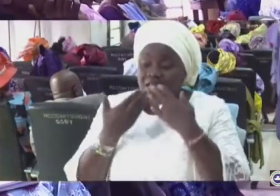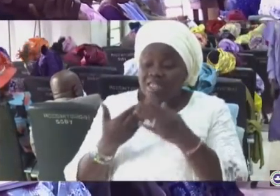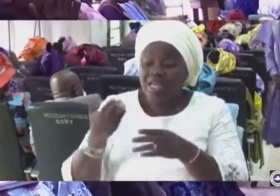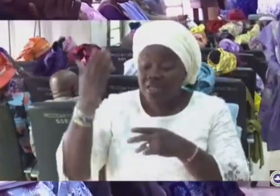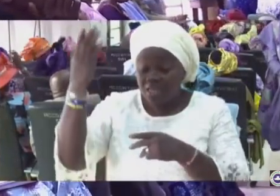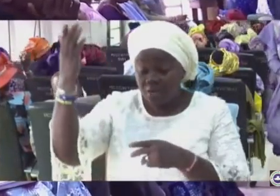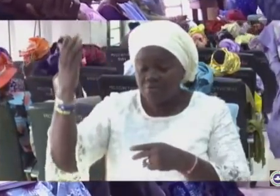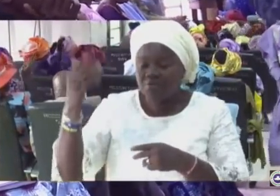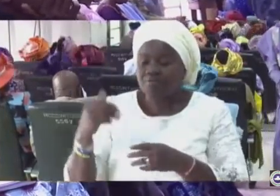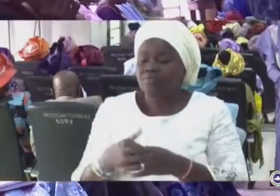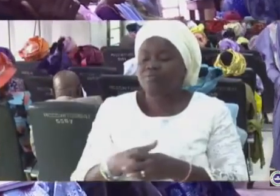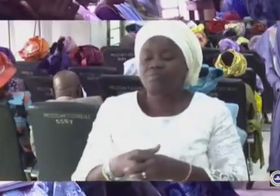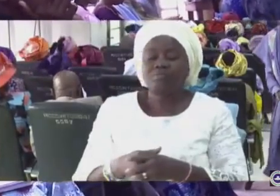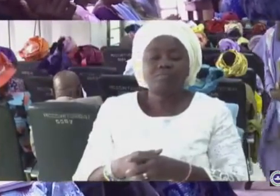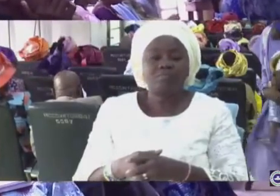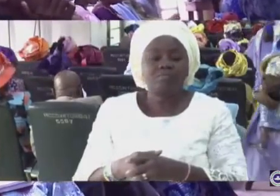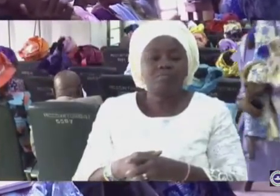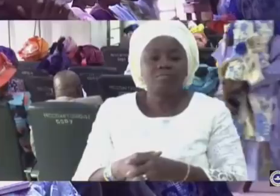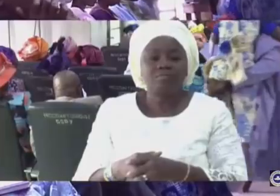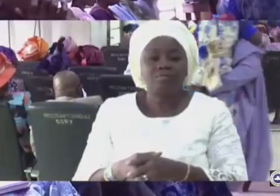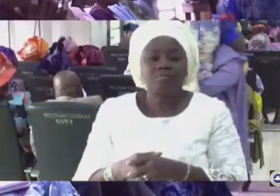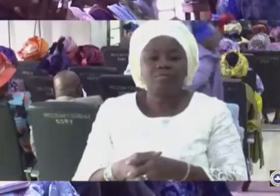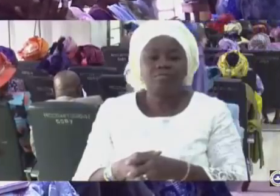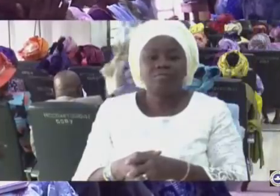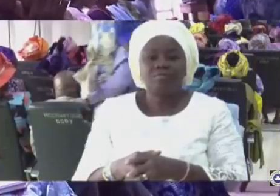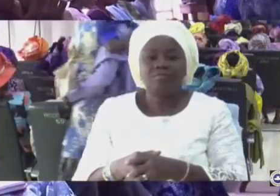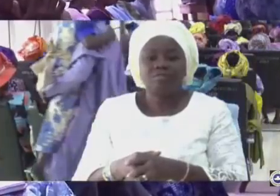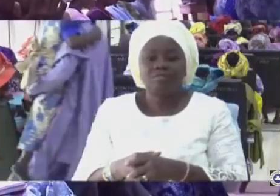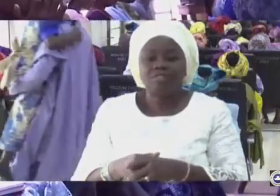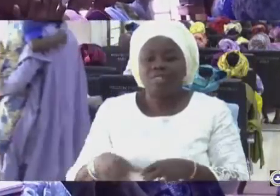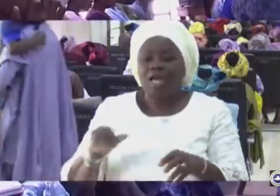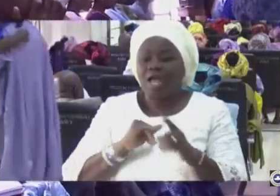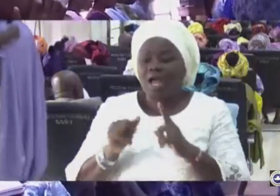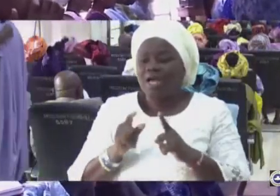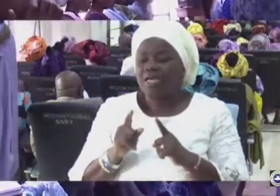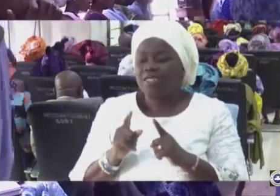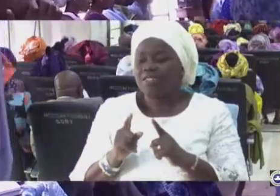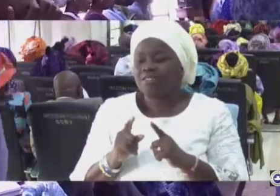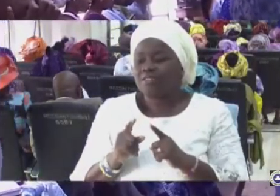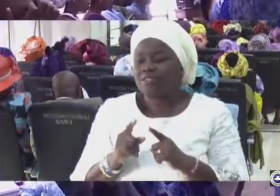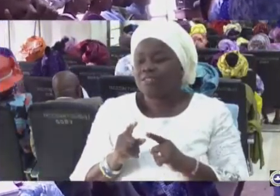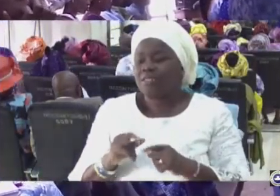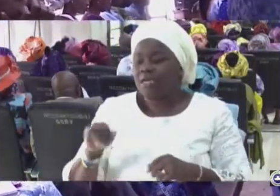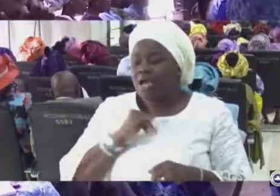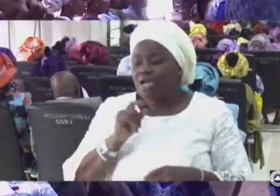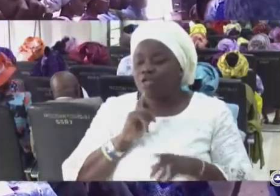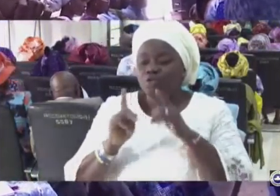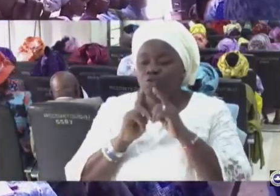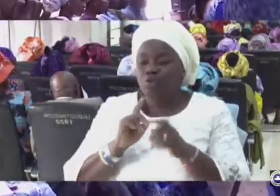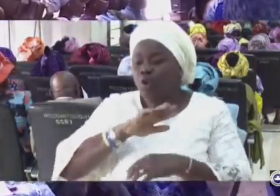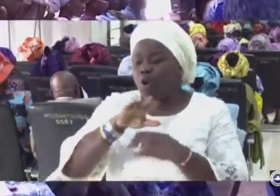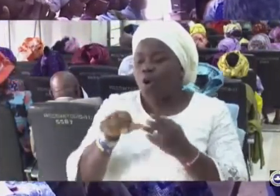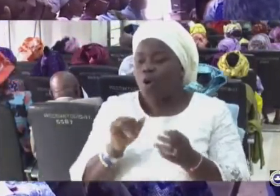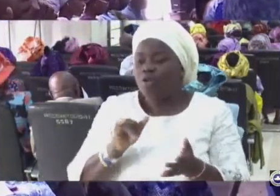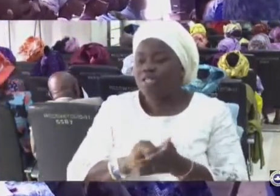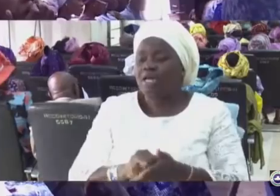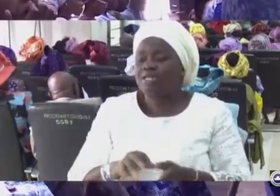And like I said to those of us who are the Holy Ghost service, and some of us, we don't have money, but we can